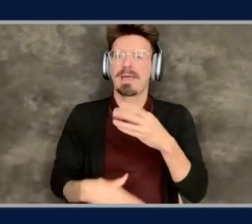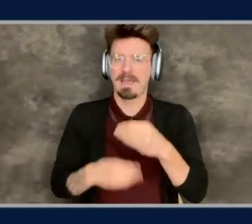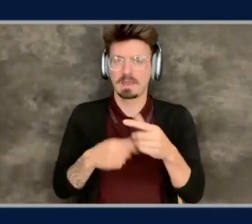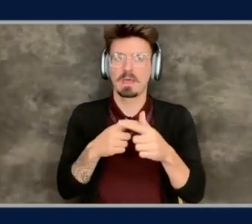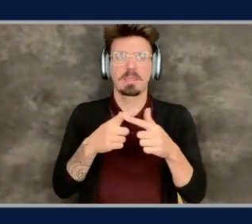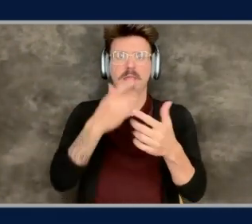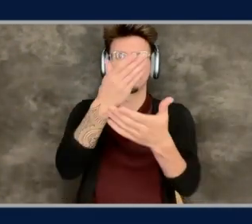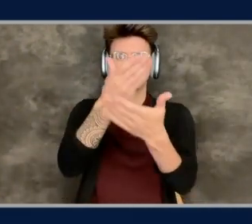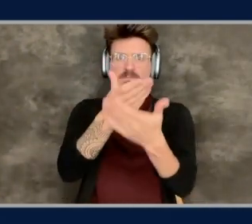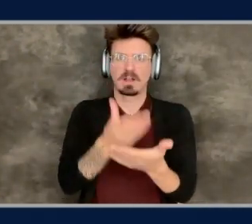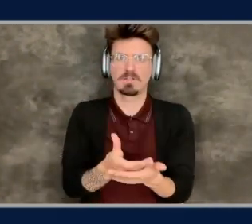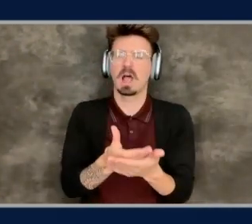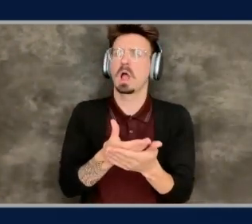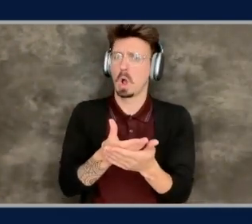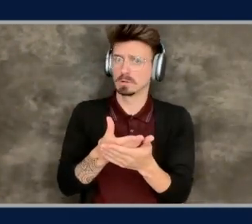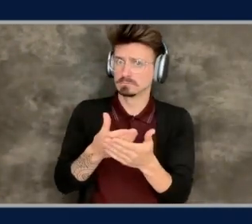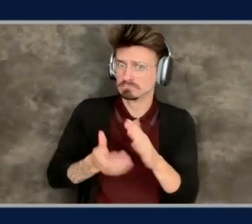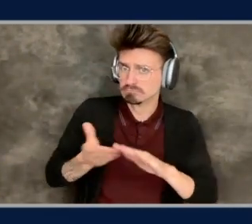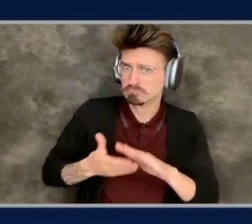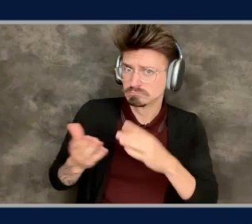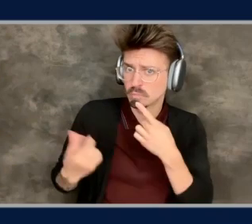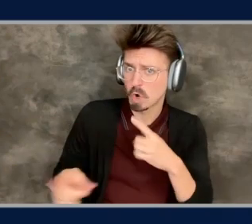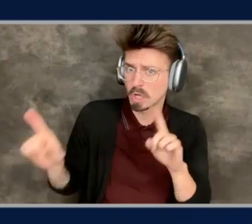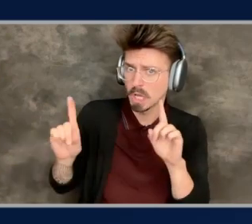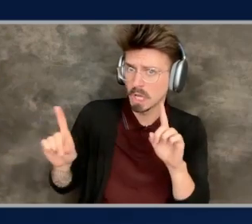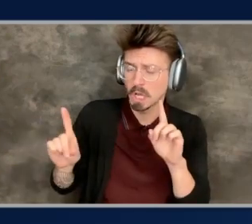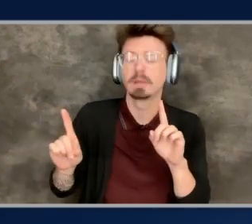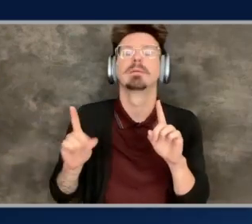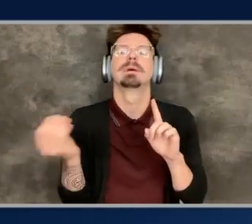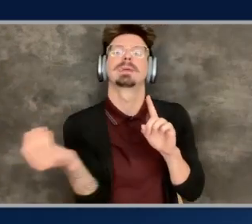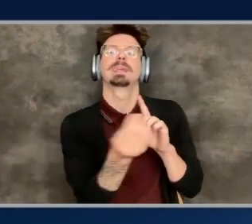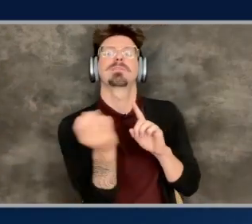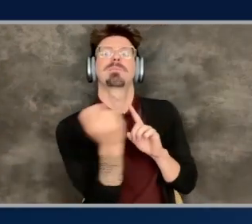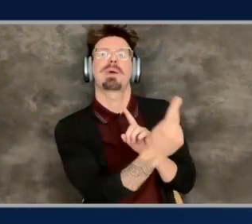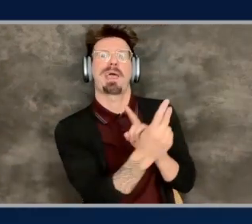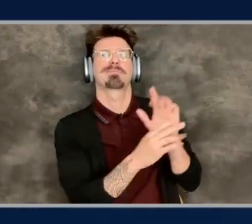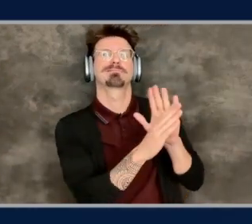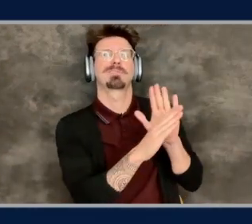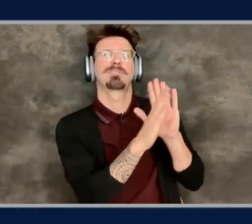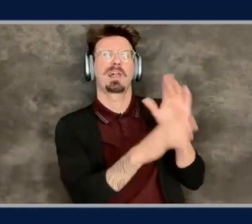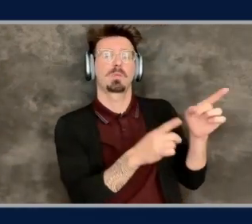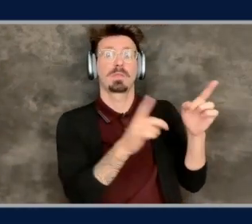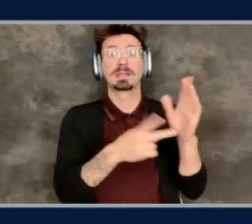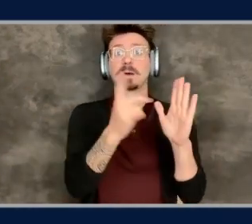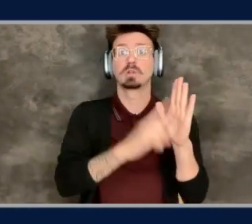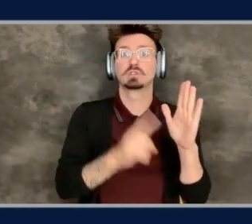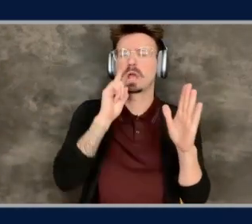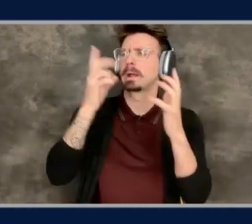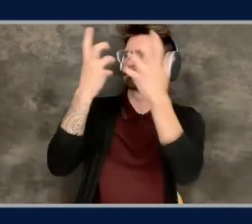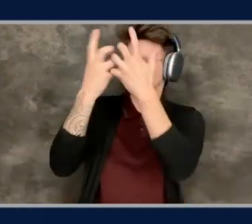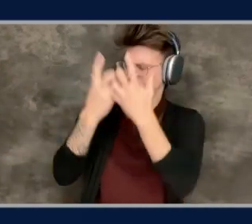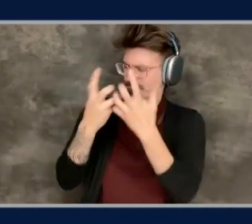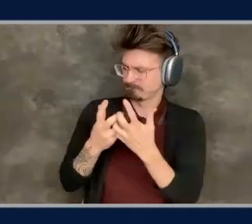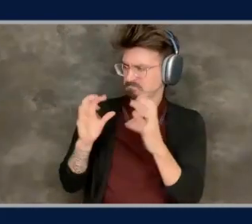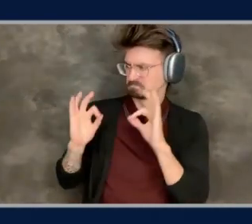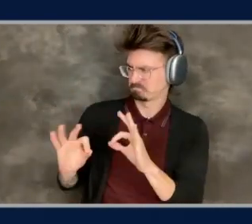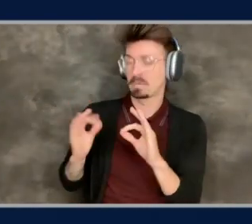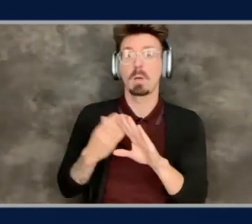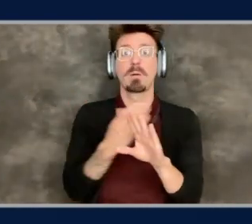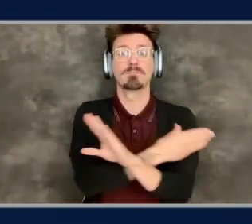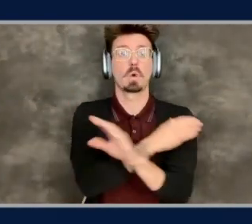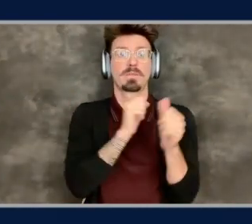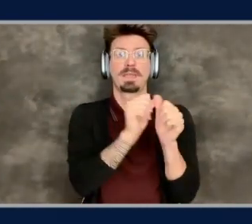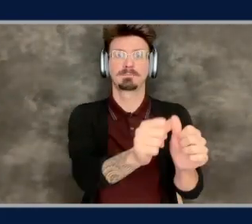and we build it and we give them back to the developer and they can verify that. before they actually integrate it. So it's all of this is